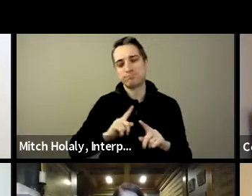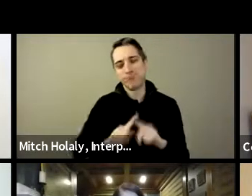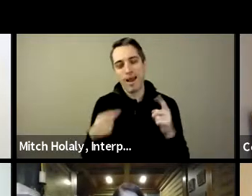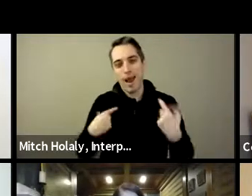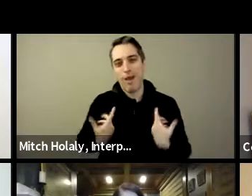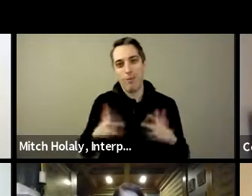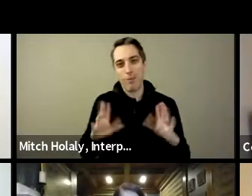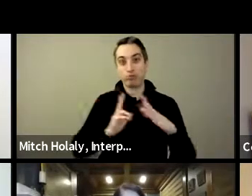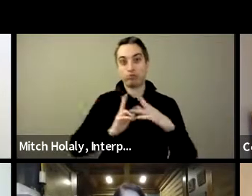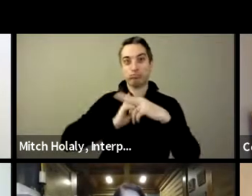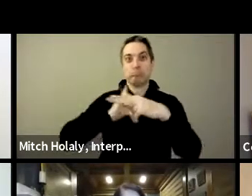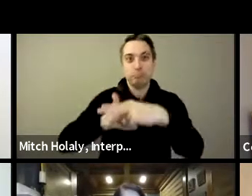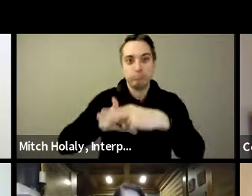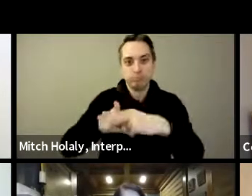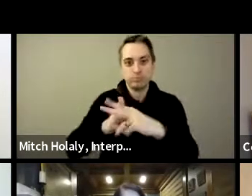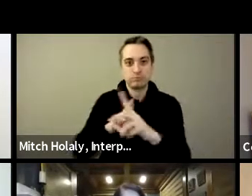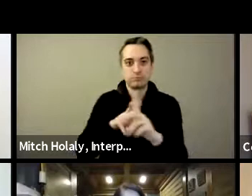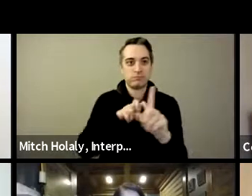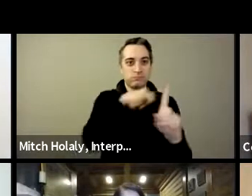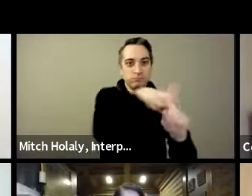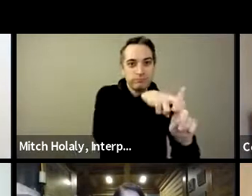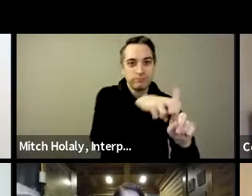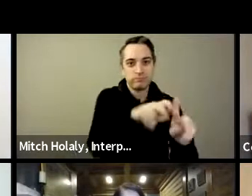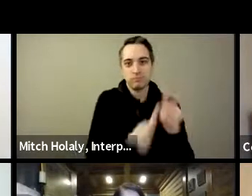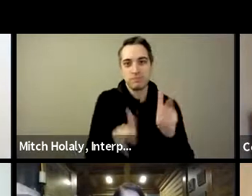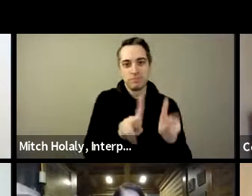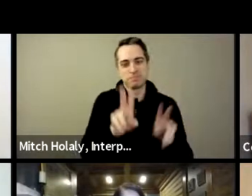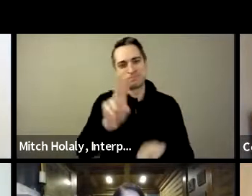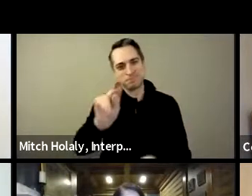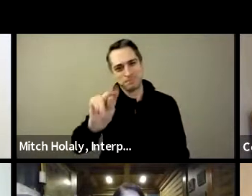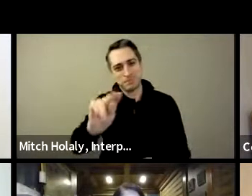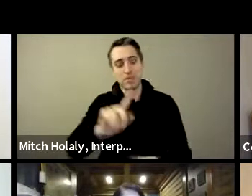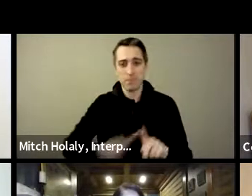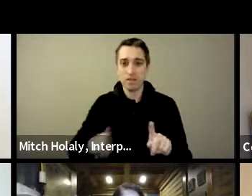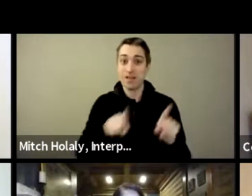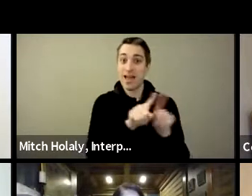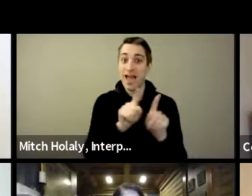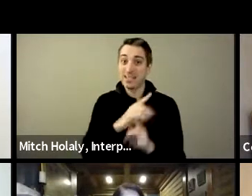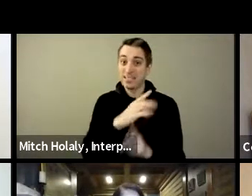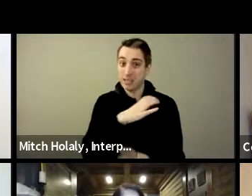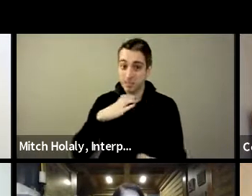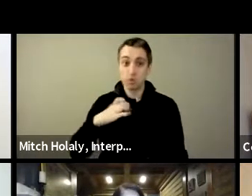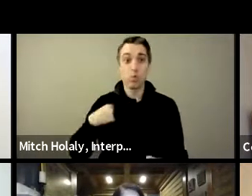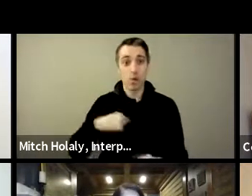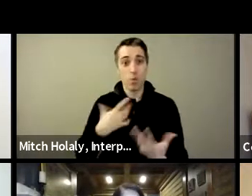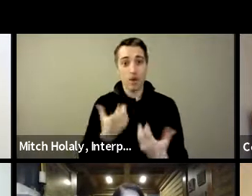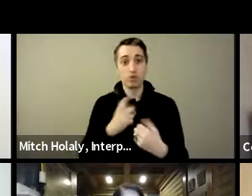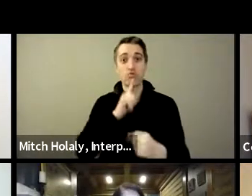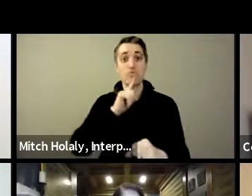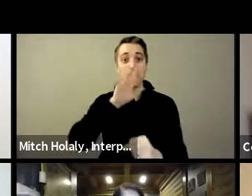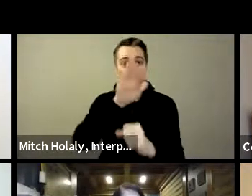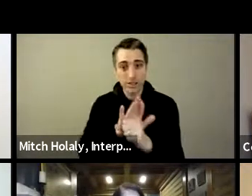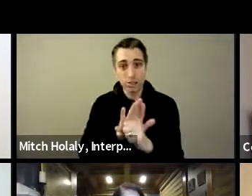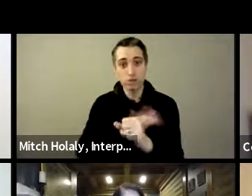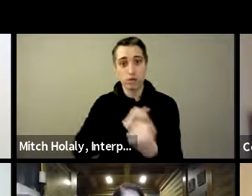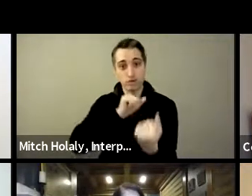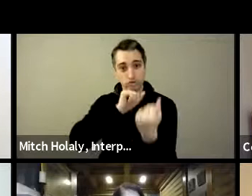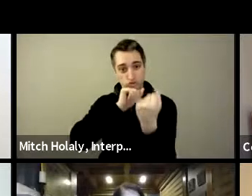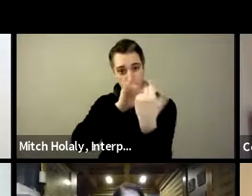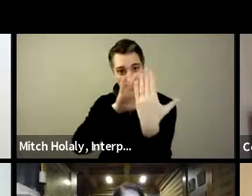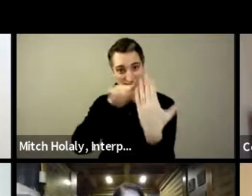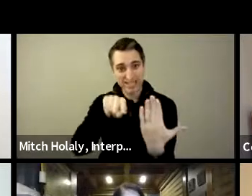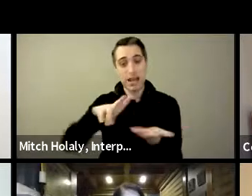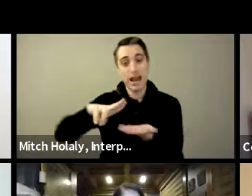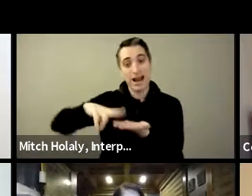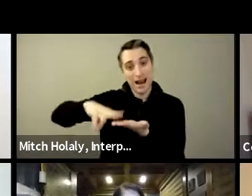citing situations and circumstances. We're just saying as a commission that we were committed to trying to address this issue of contracts with the